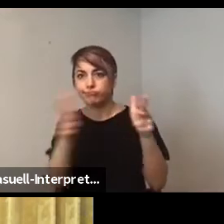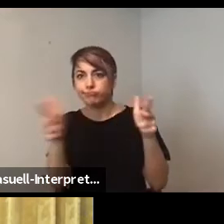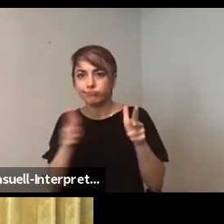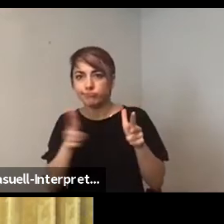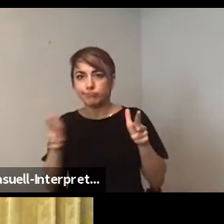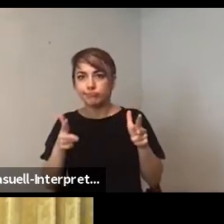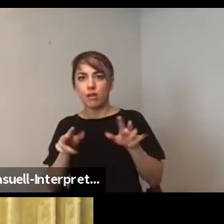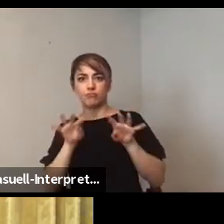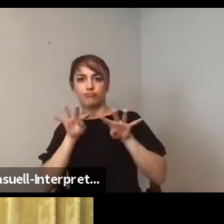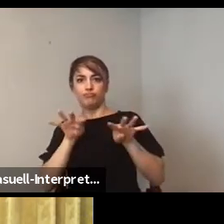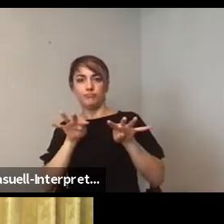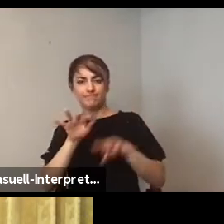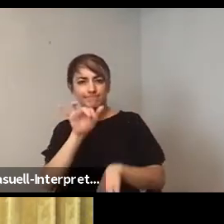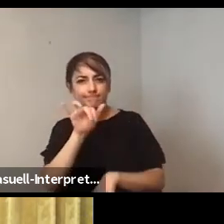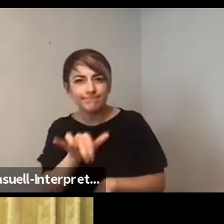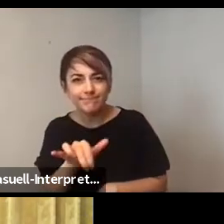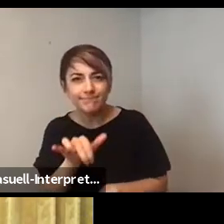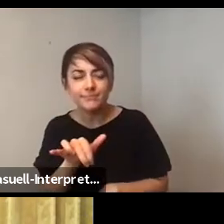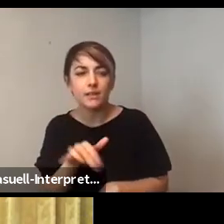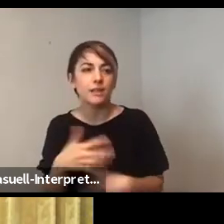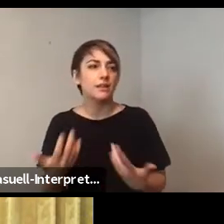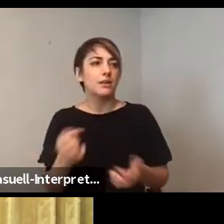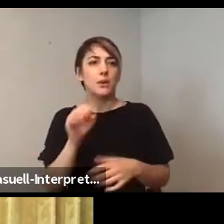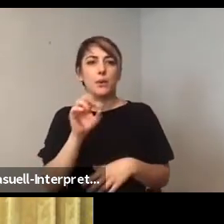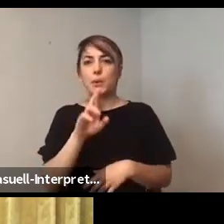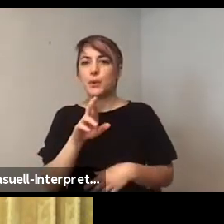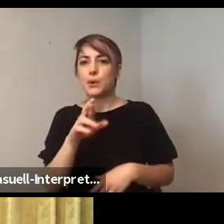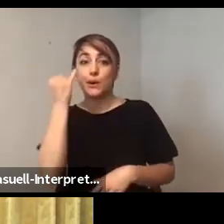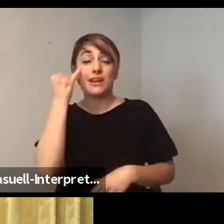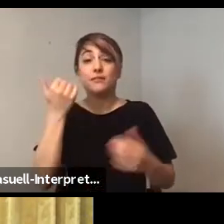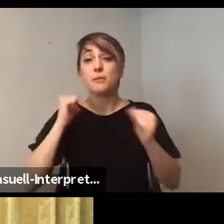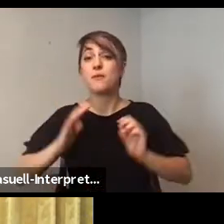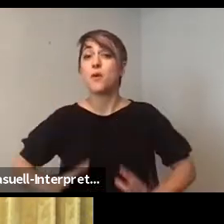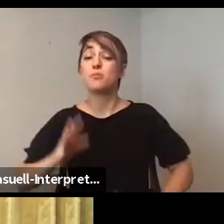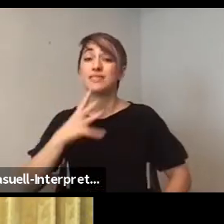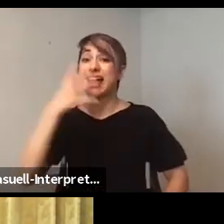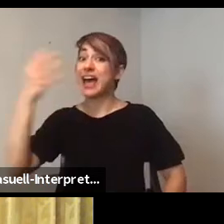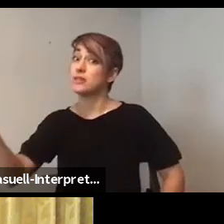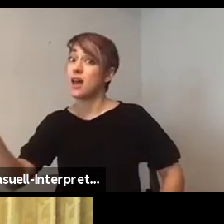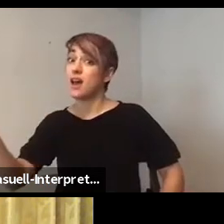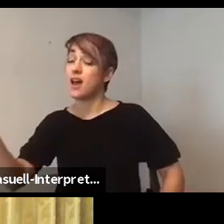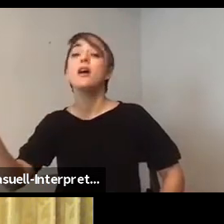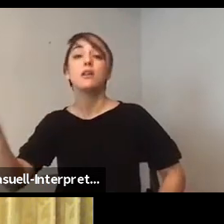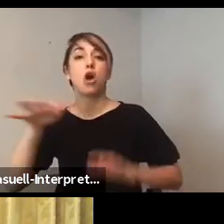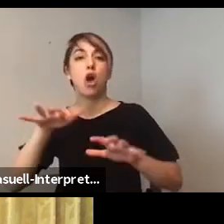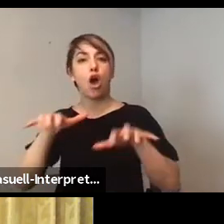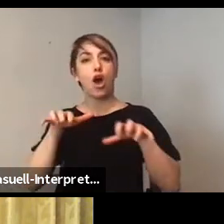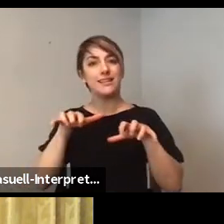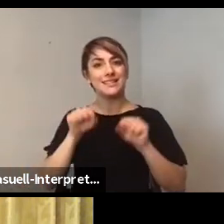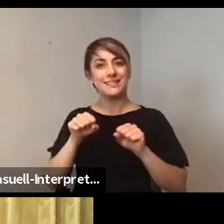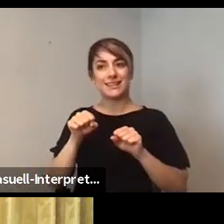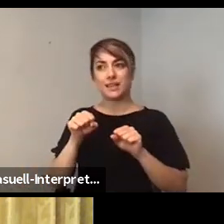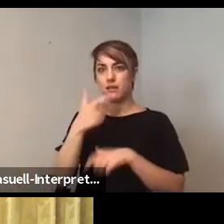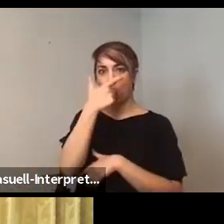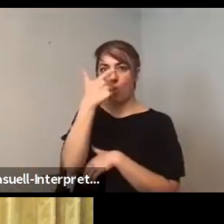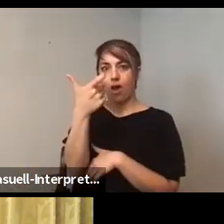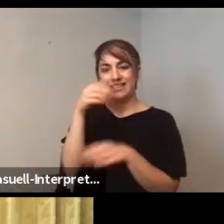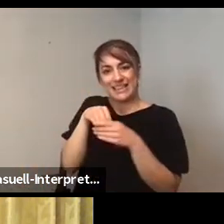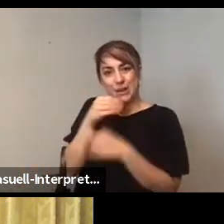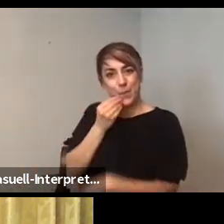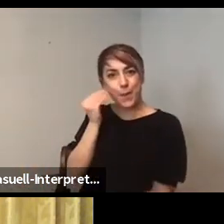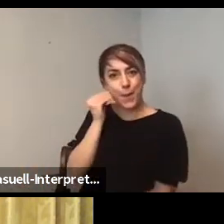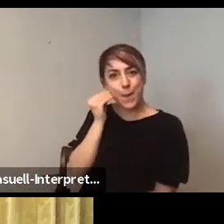you're outside, yeah, through their windows, and just non-conventional spaces. If that is the future of theater,